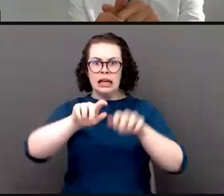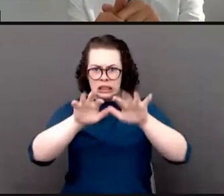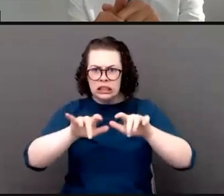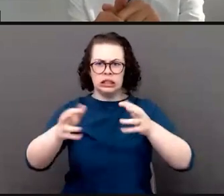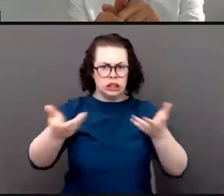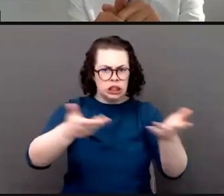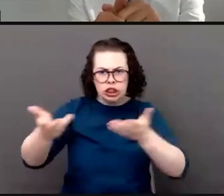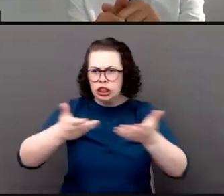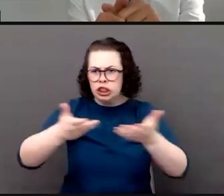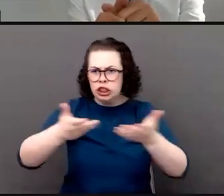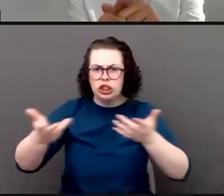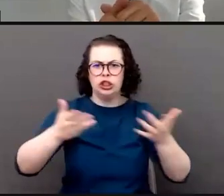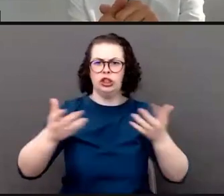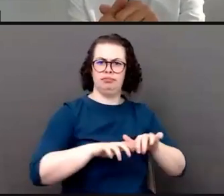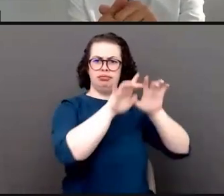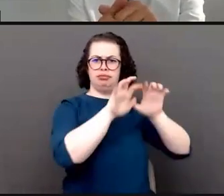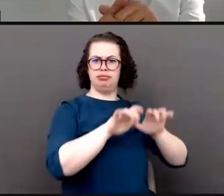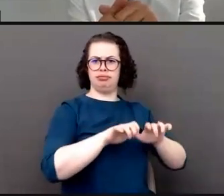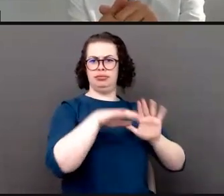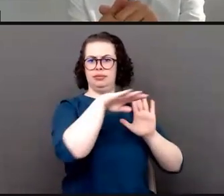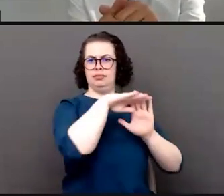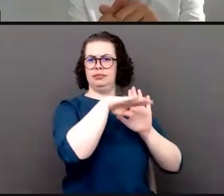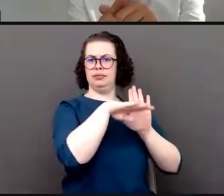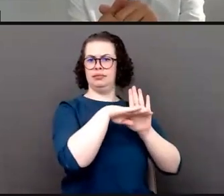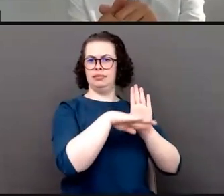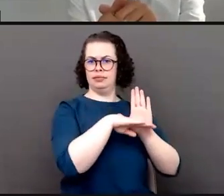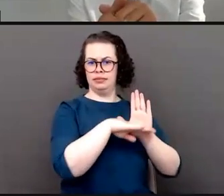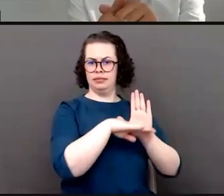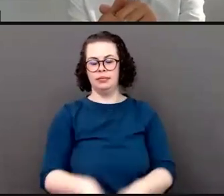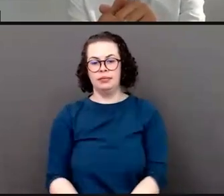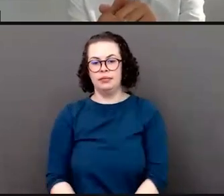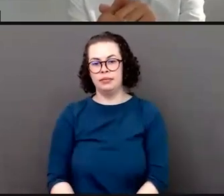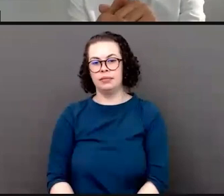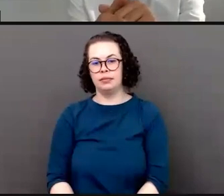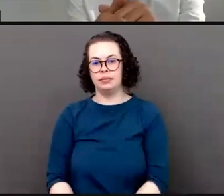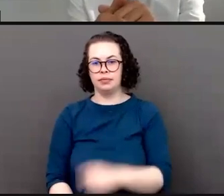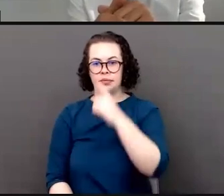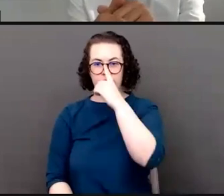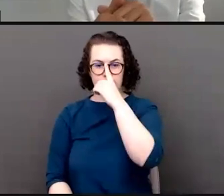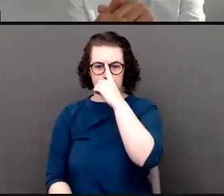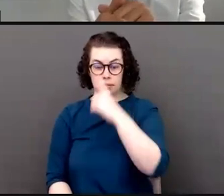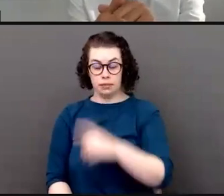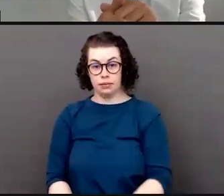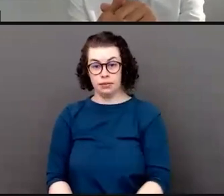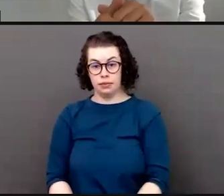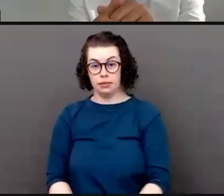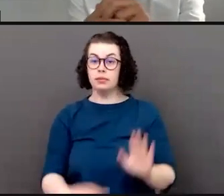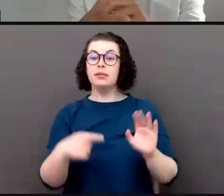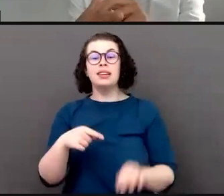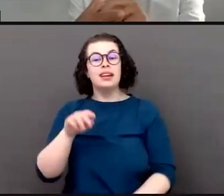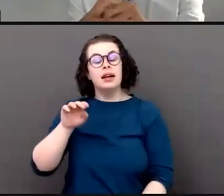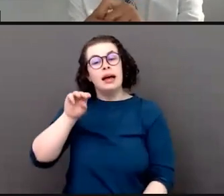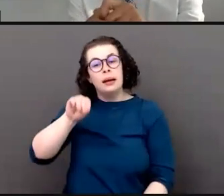say thank you to the European Commission to launch this mandate, the 420,